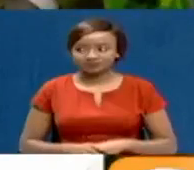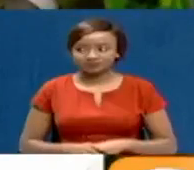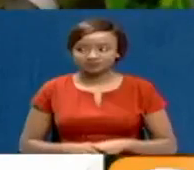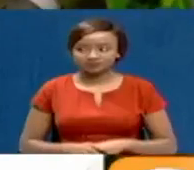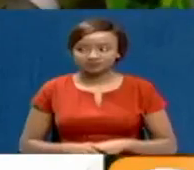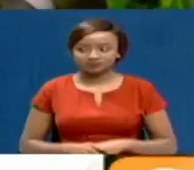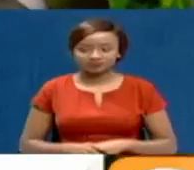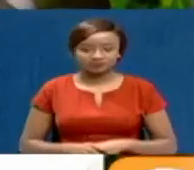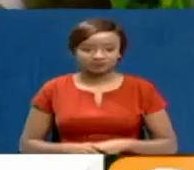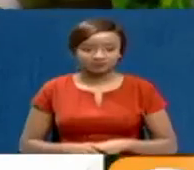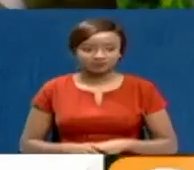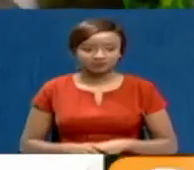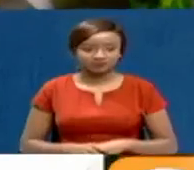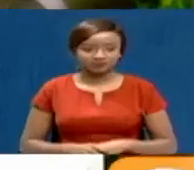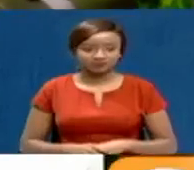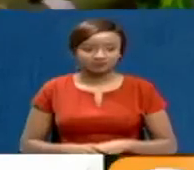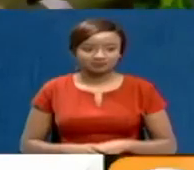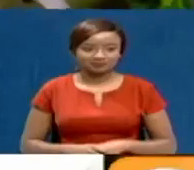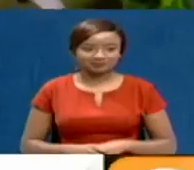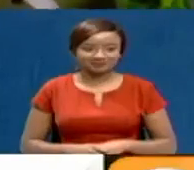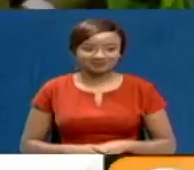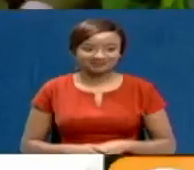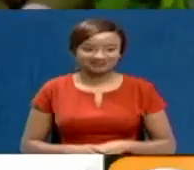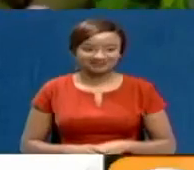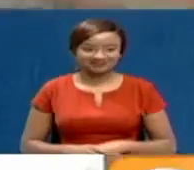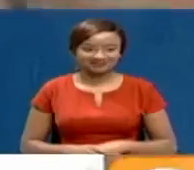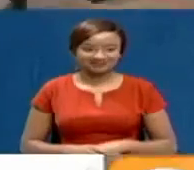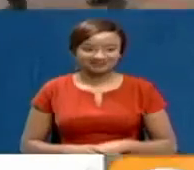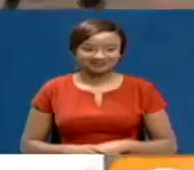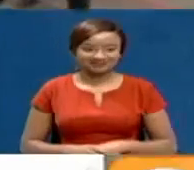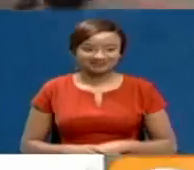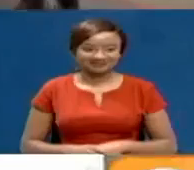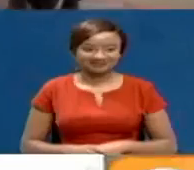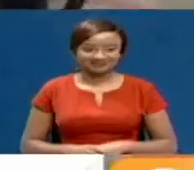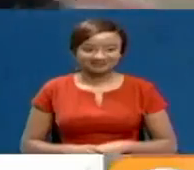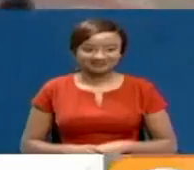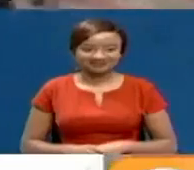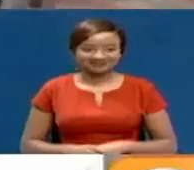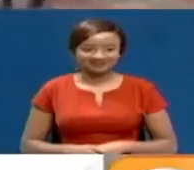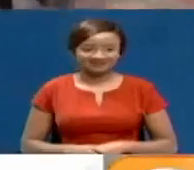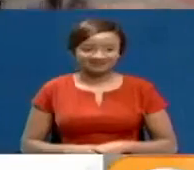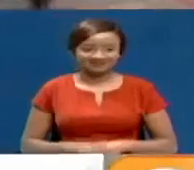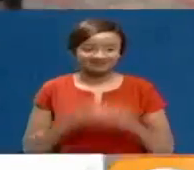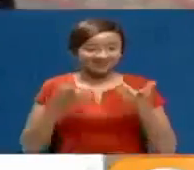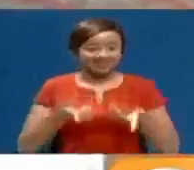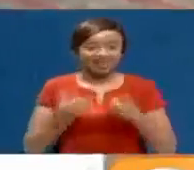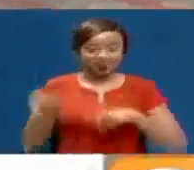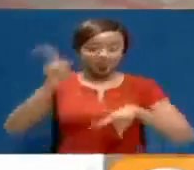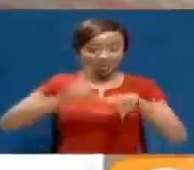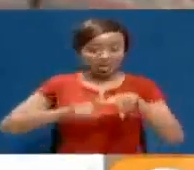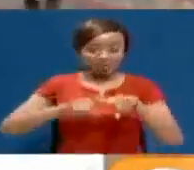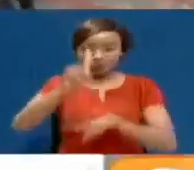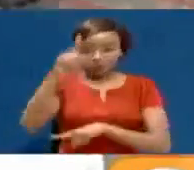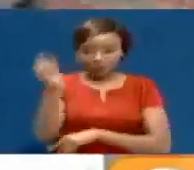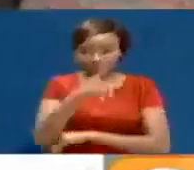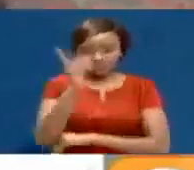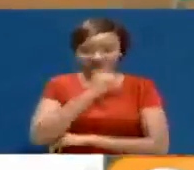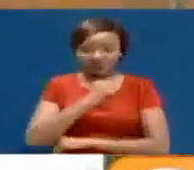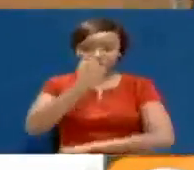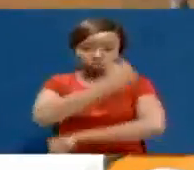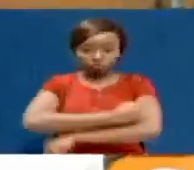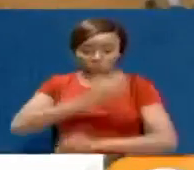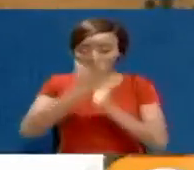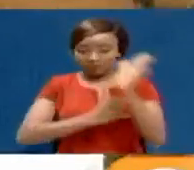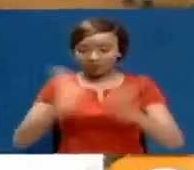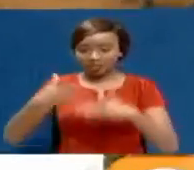Learners in the country have an extended holiday by another 1 month. The schools that were initially to reopen for